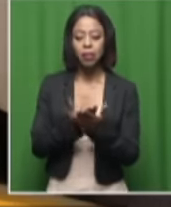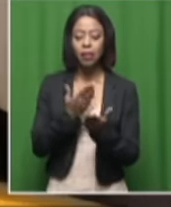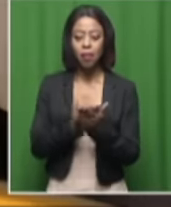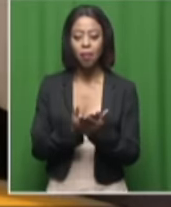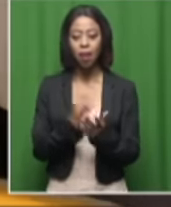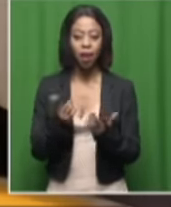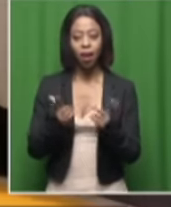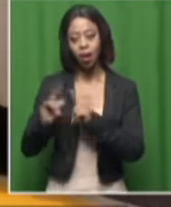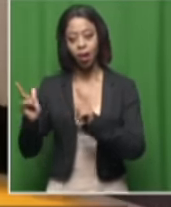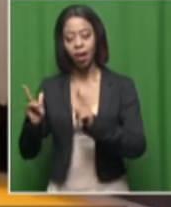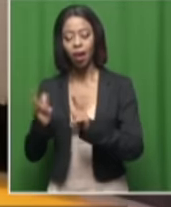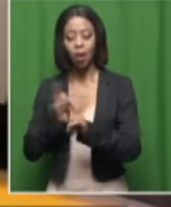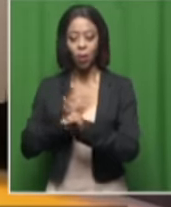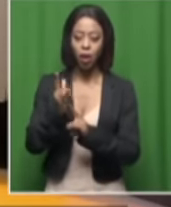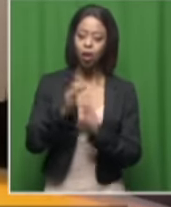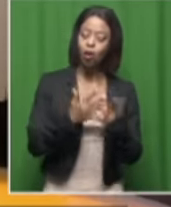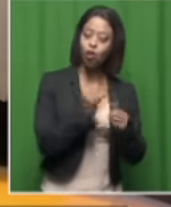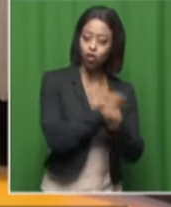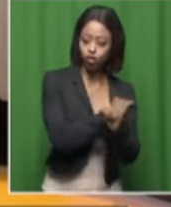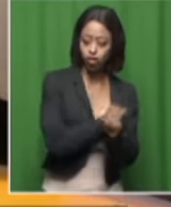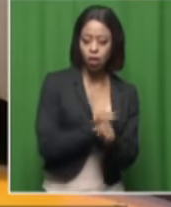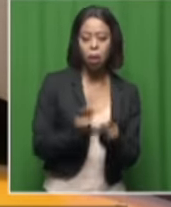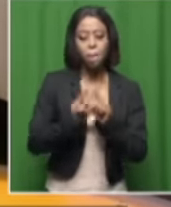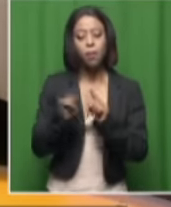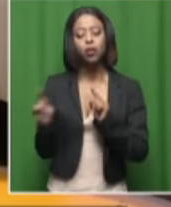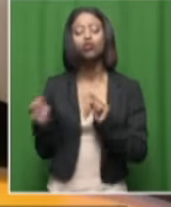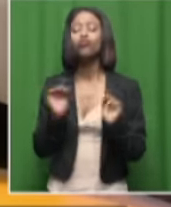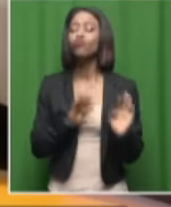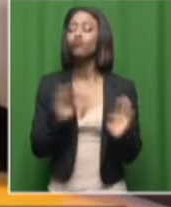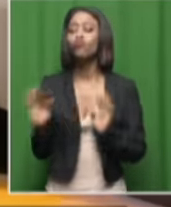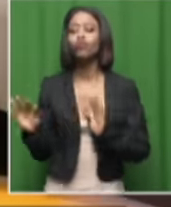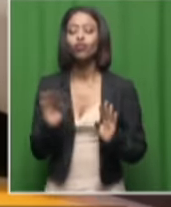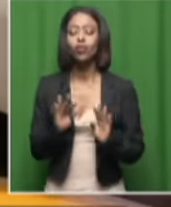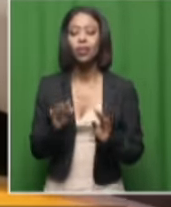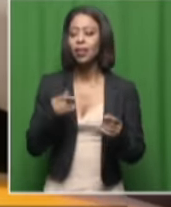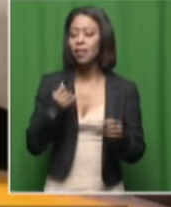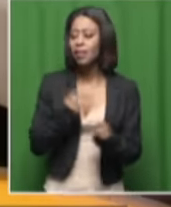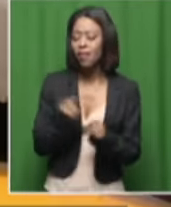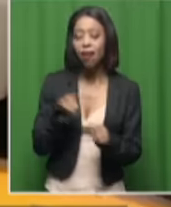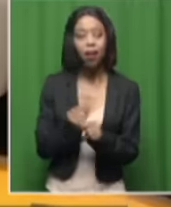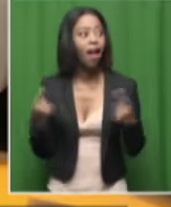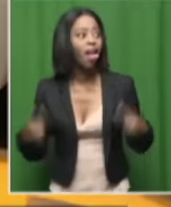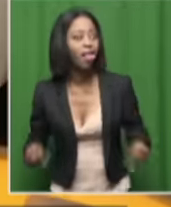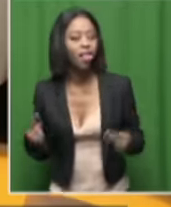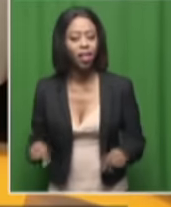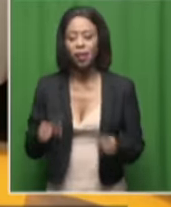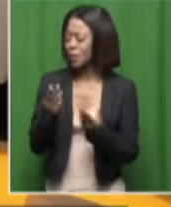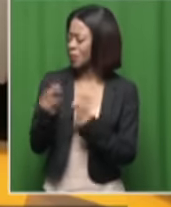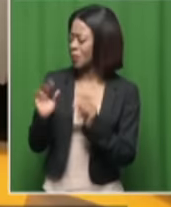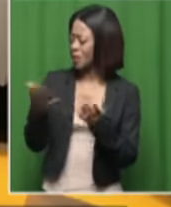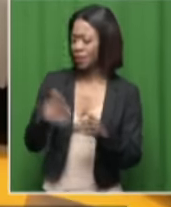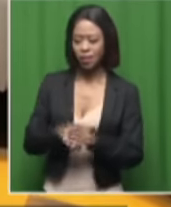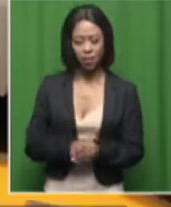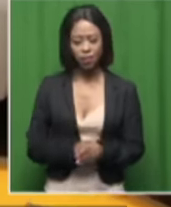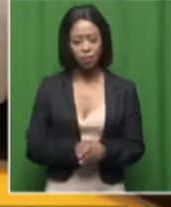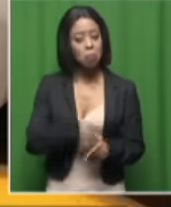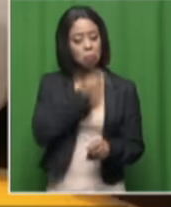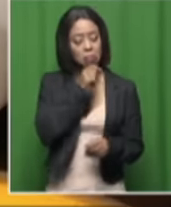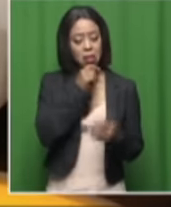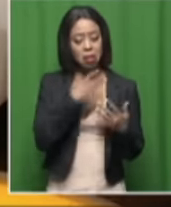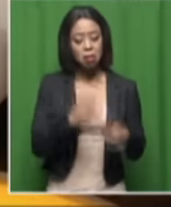way. But through it all, you're just always so calm and collected. How do you do it? Good morning. Thank you so